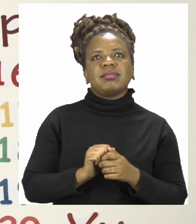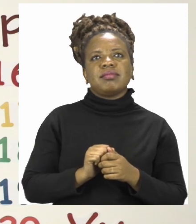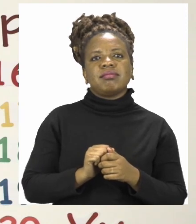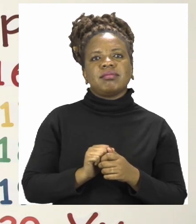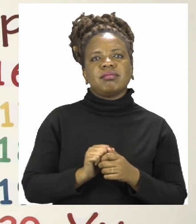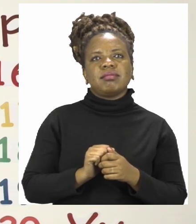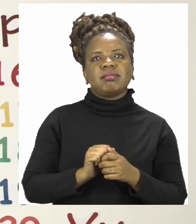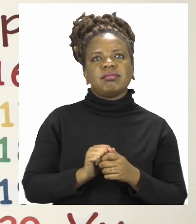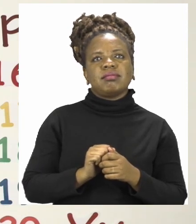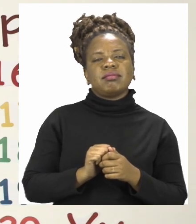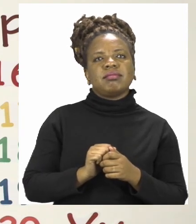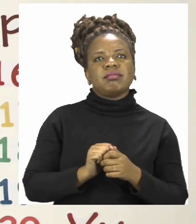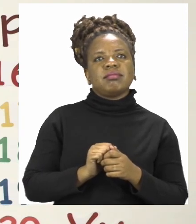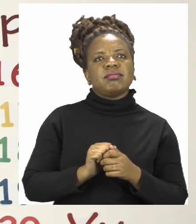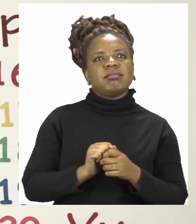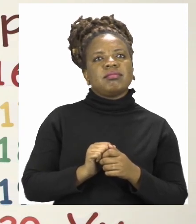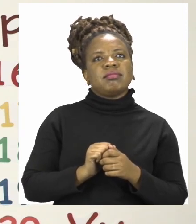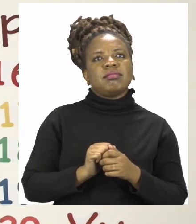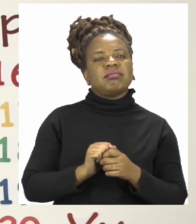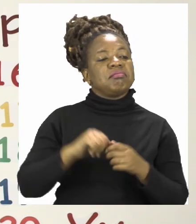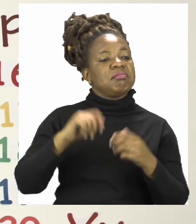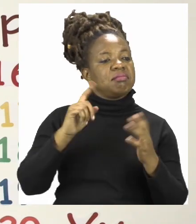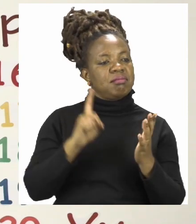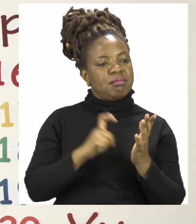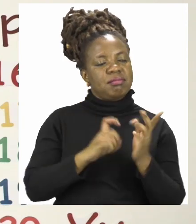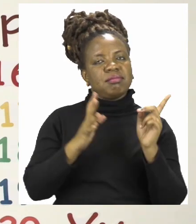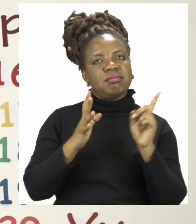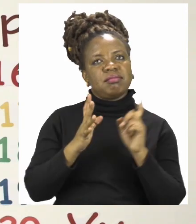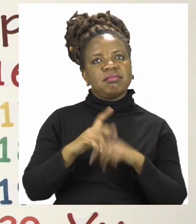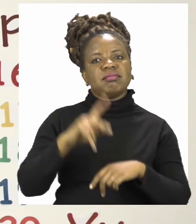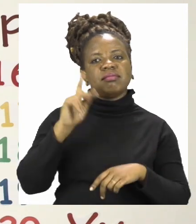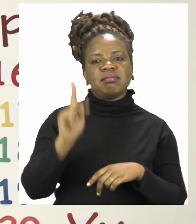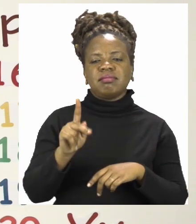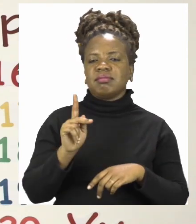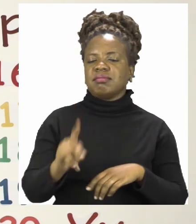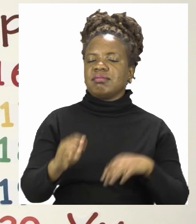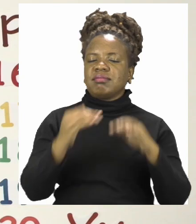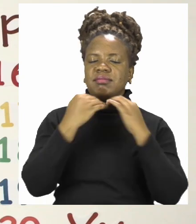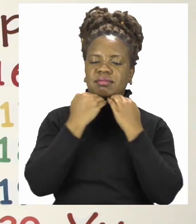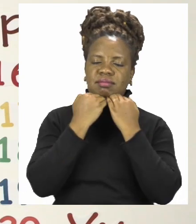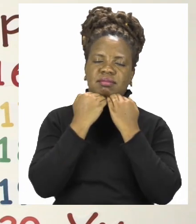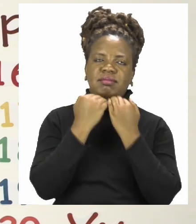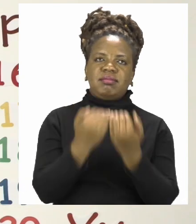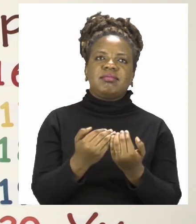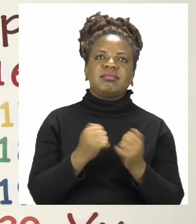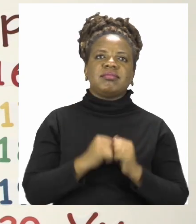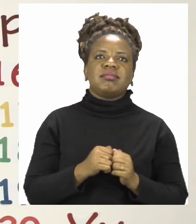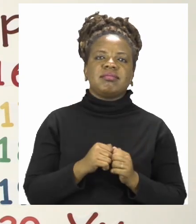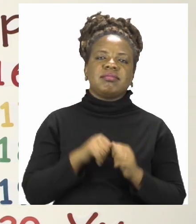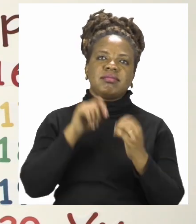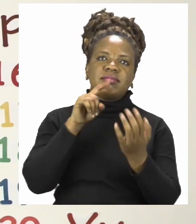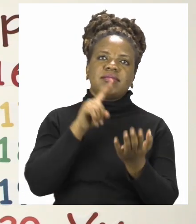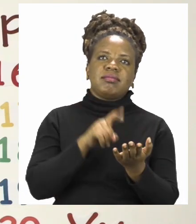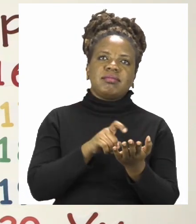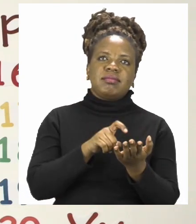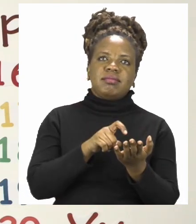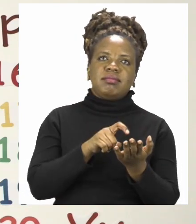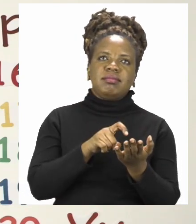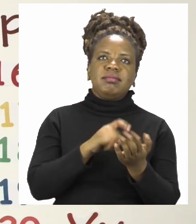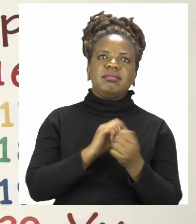lessons, it's very important for us to sanitize. So let us take our sanitizer.